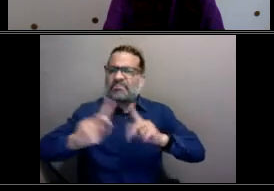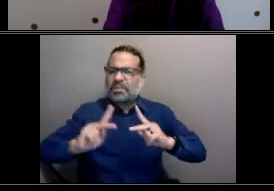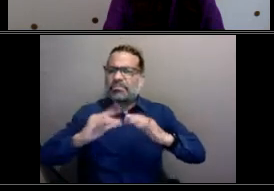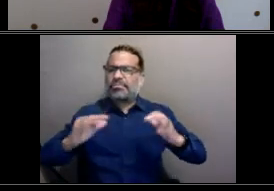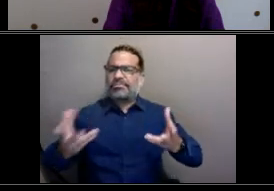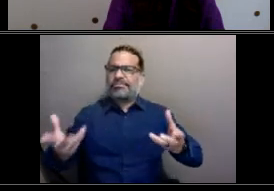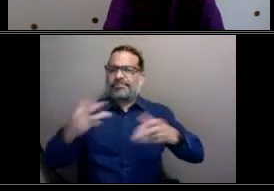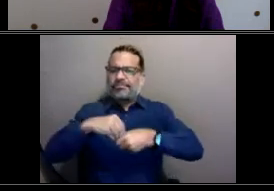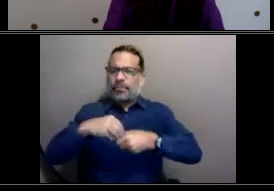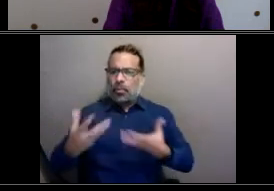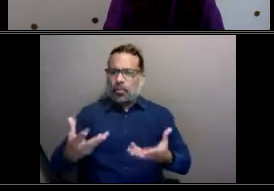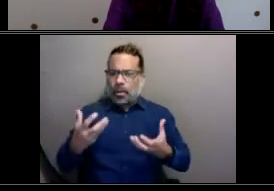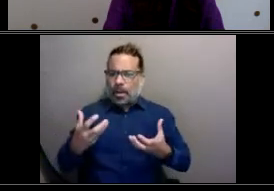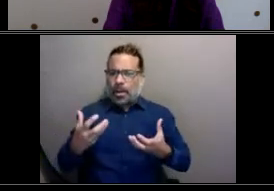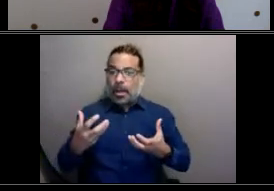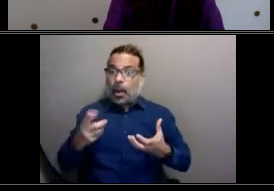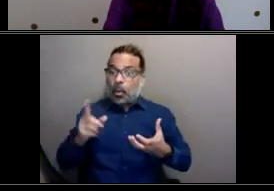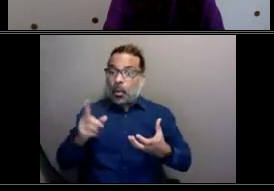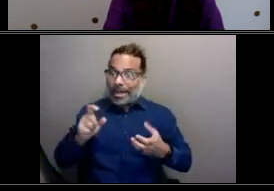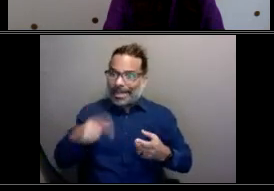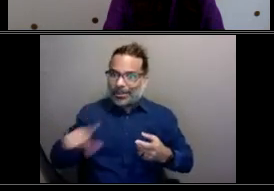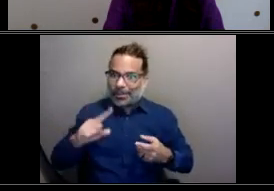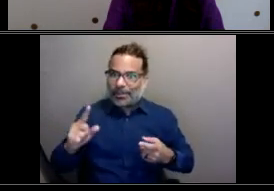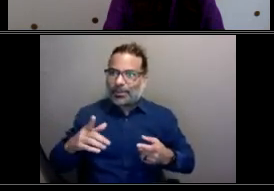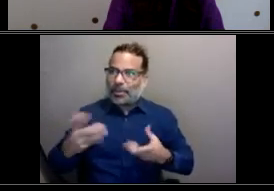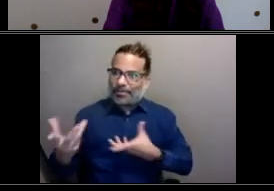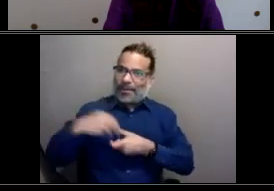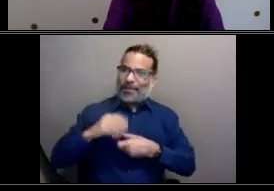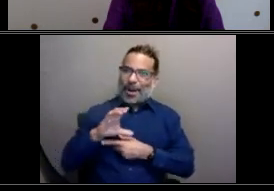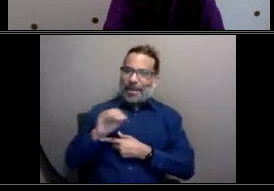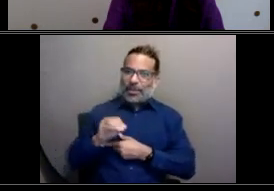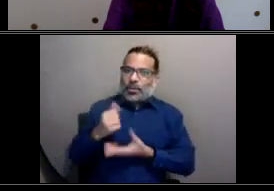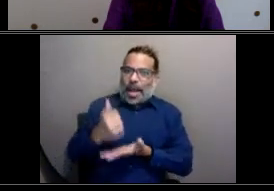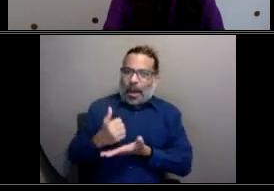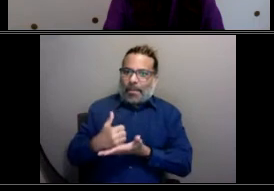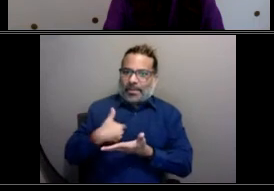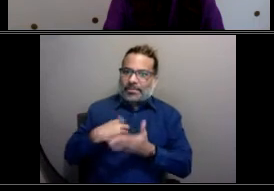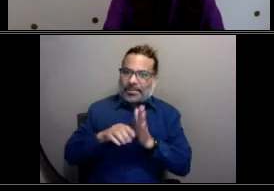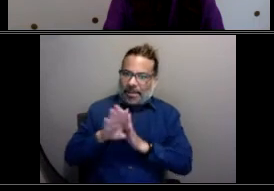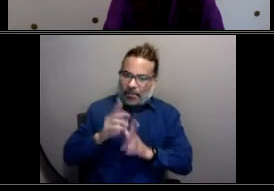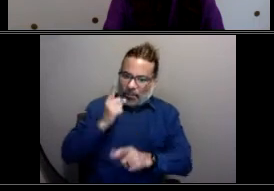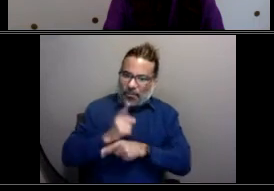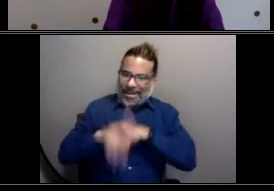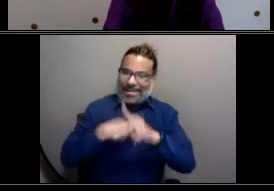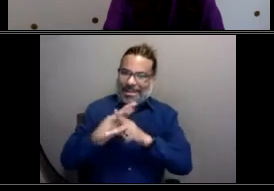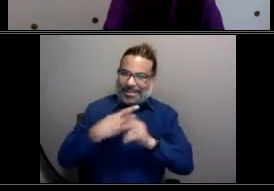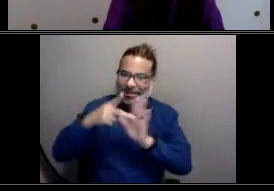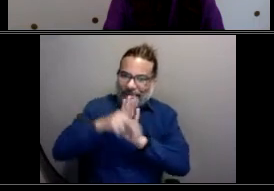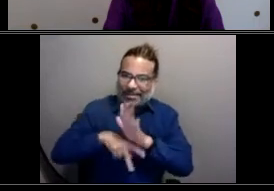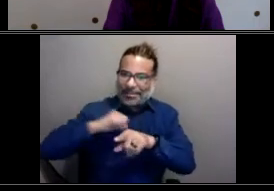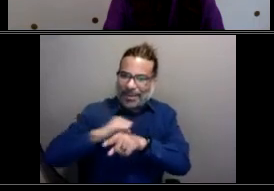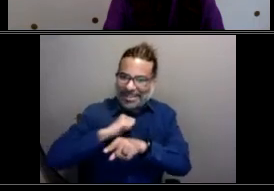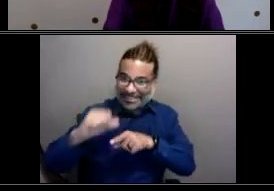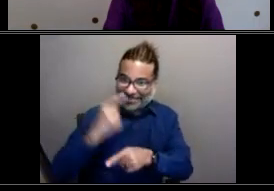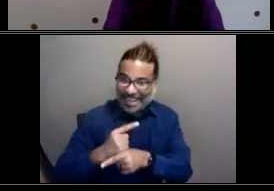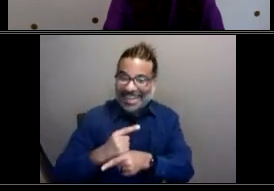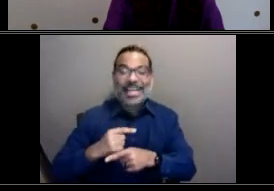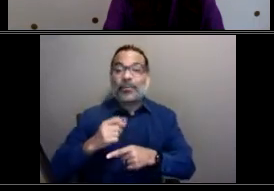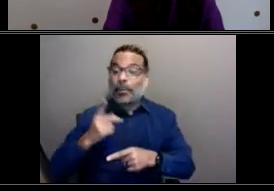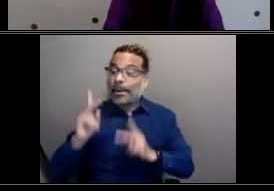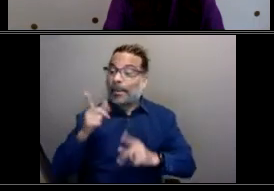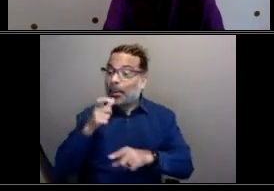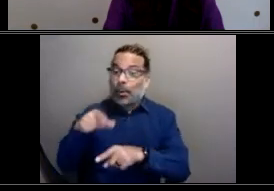we need folks from all walks of life to be part of our company to help us do that, right? You need people who are deaf